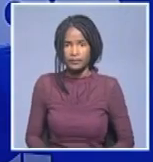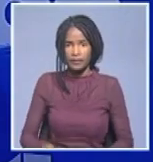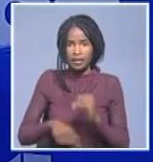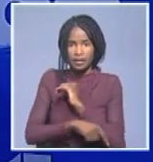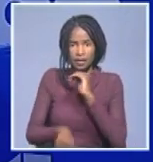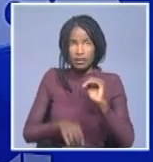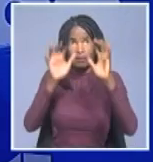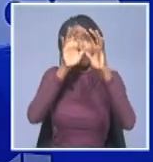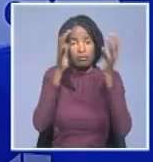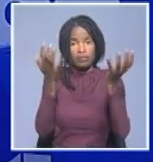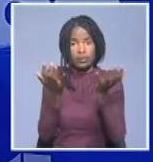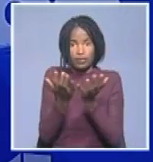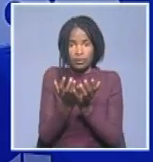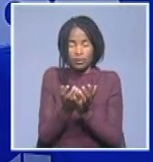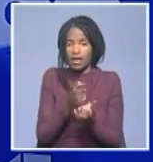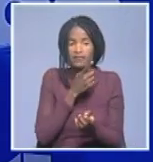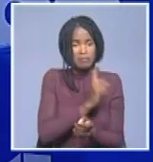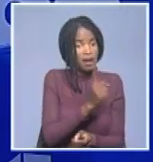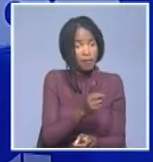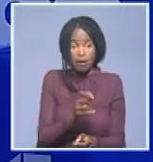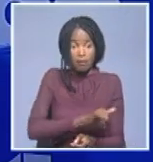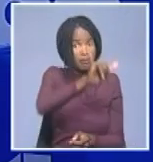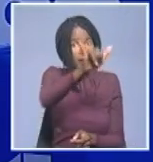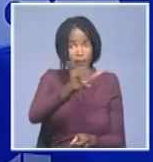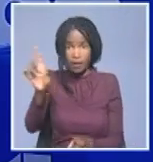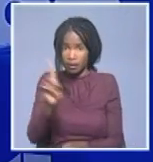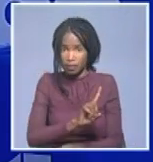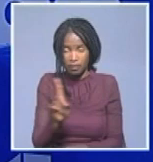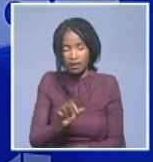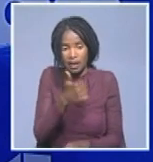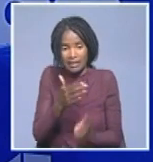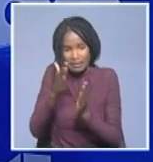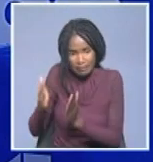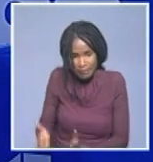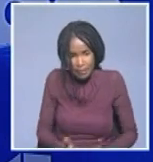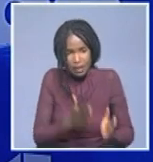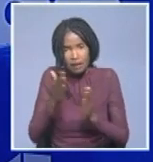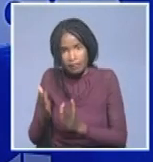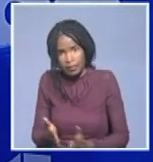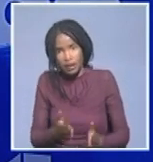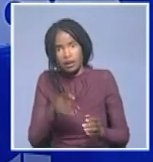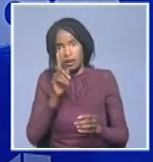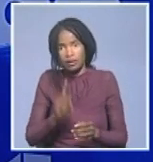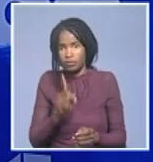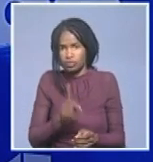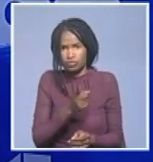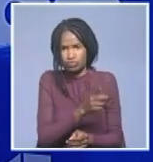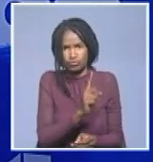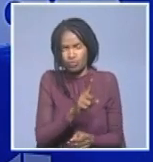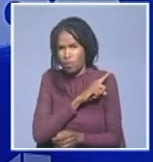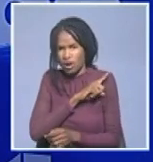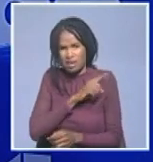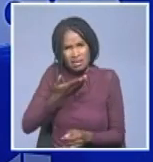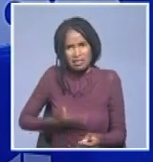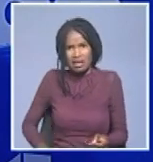countries across the globe have issued travel warnings, while others have put measures in place or expanded a cordon intended to control the